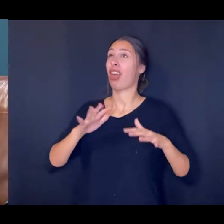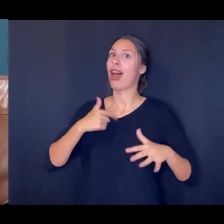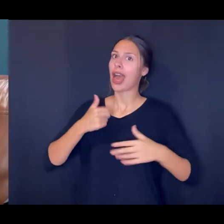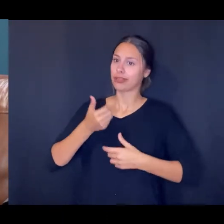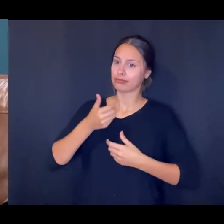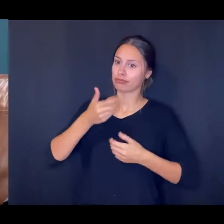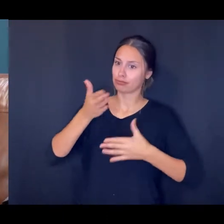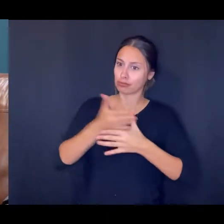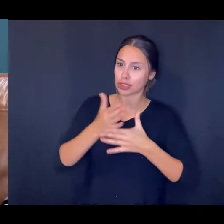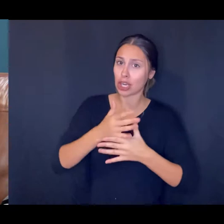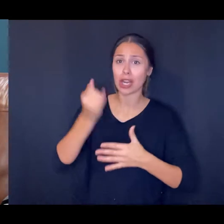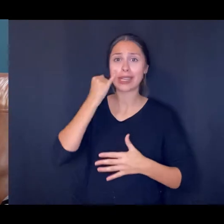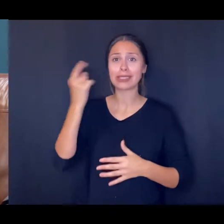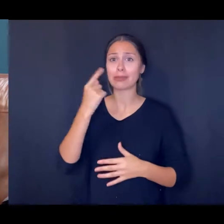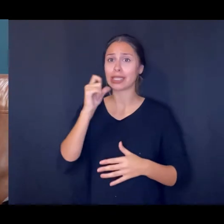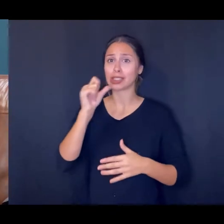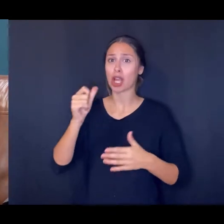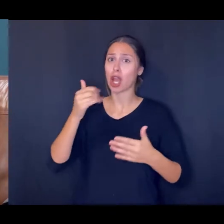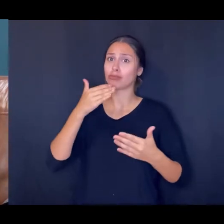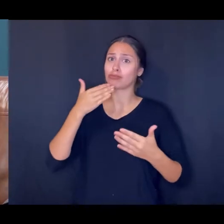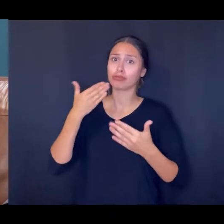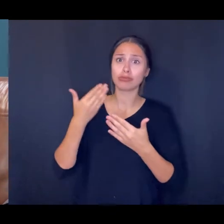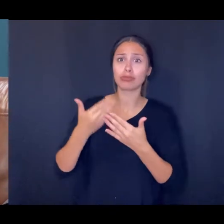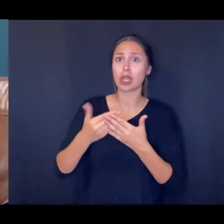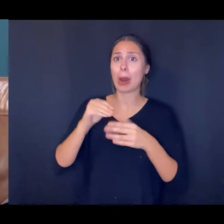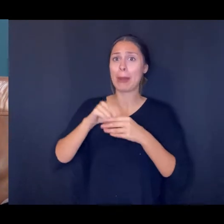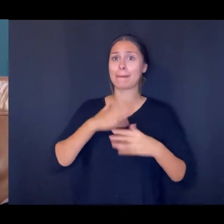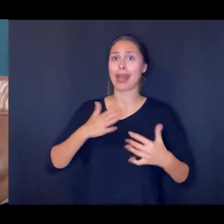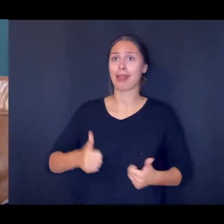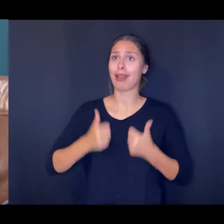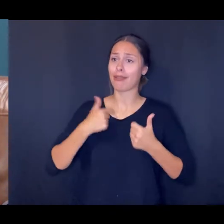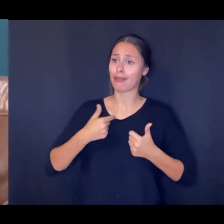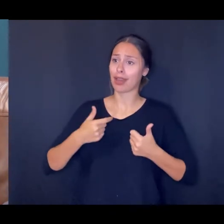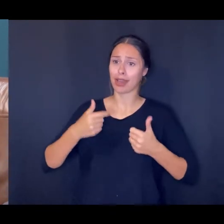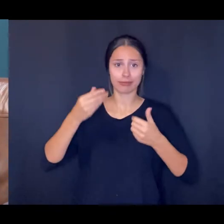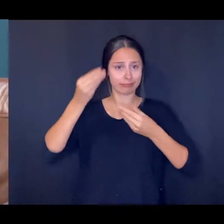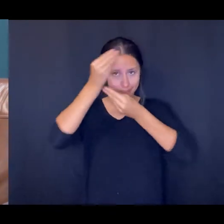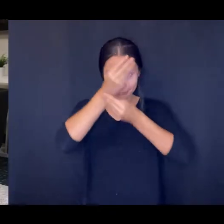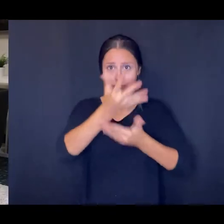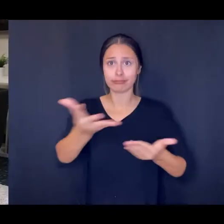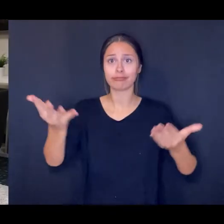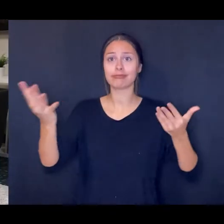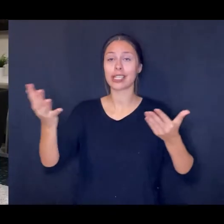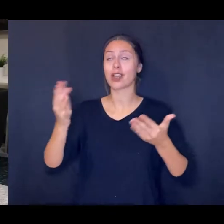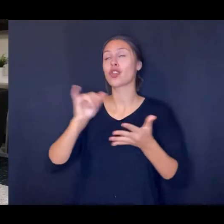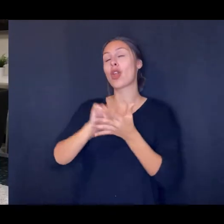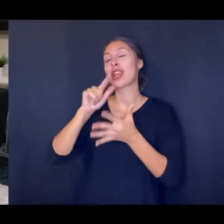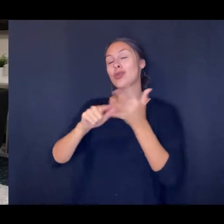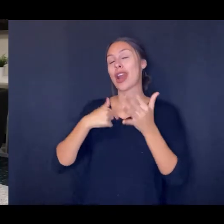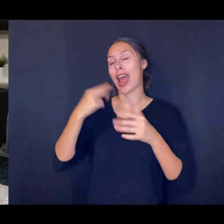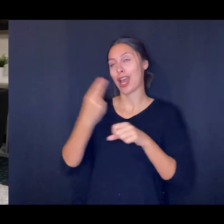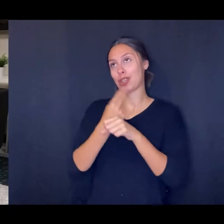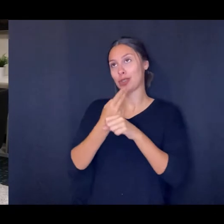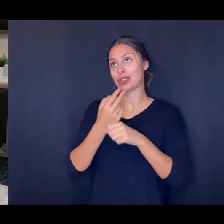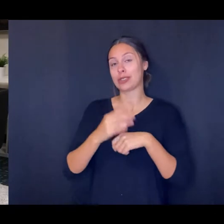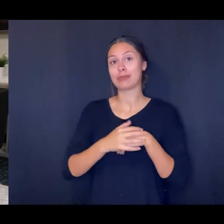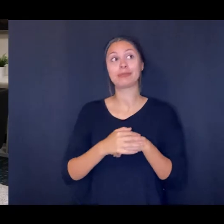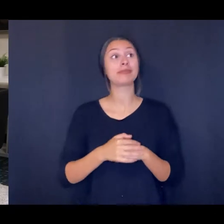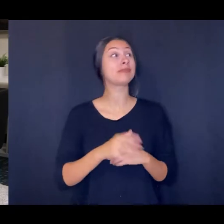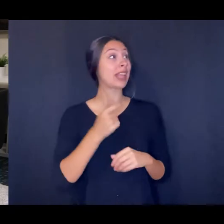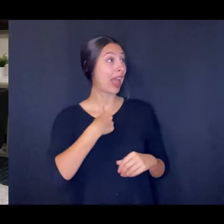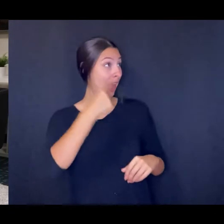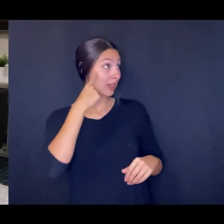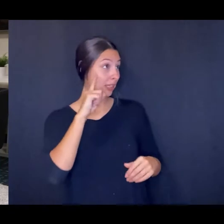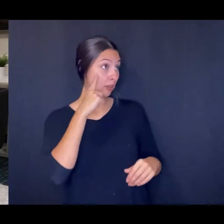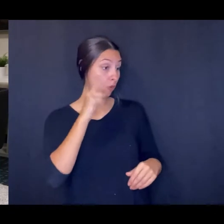okay in my life, I share it. So that's kind of what I use mostly. Cool. I think for me, I